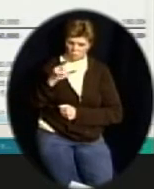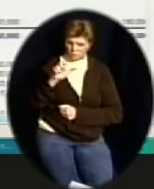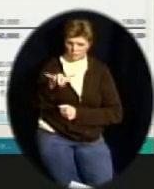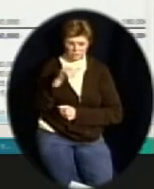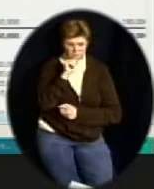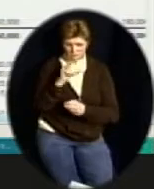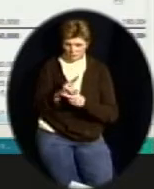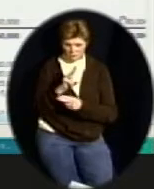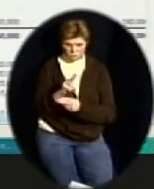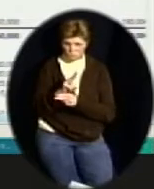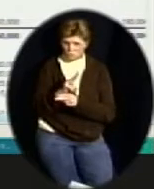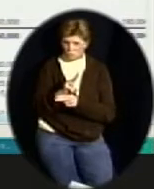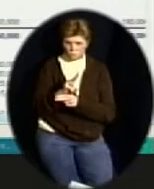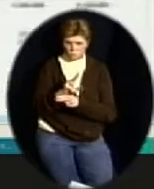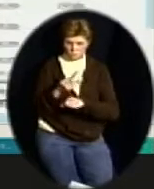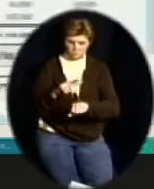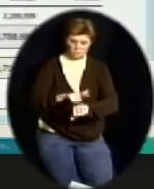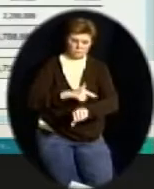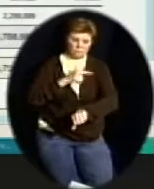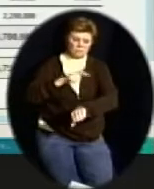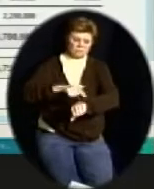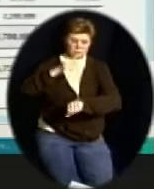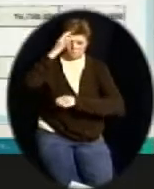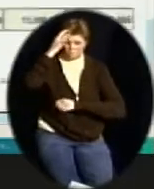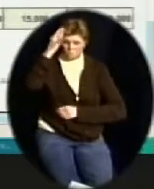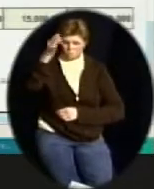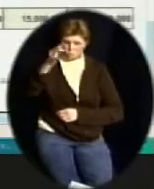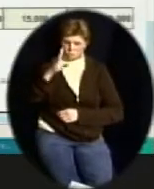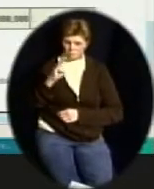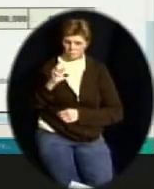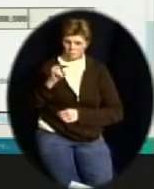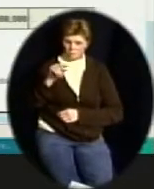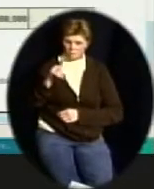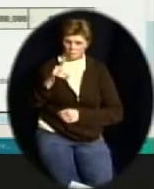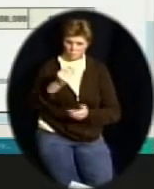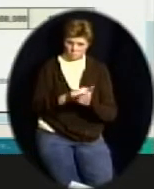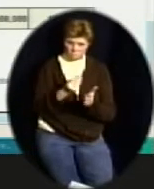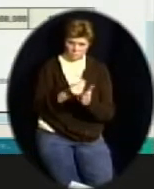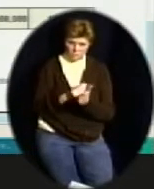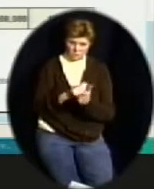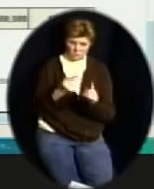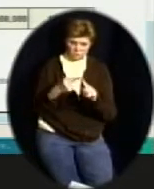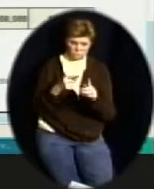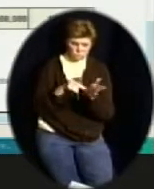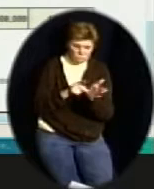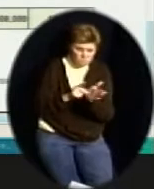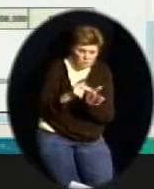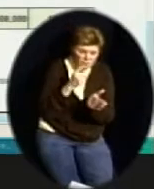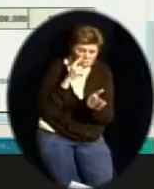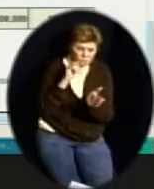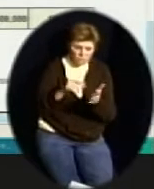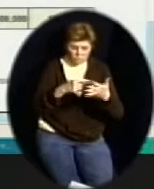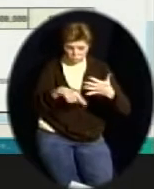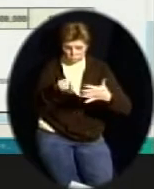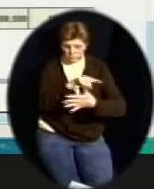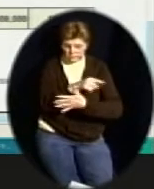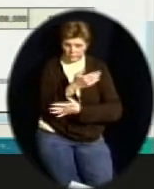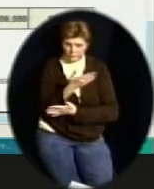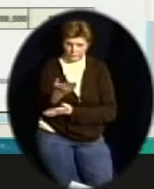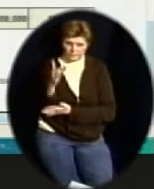builds in some of those expenditures if the board were to go in that direction. At the bottom then, what we see is that there